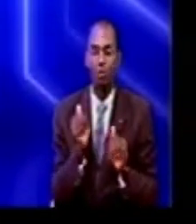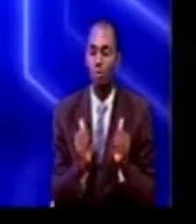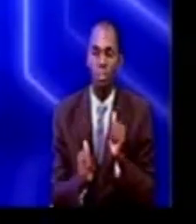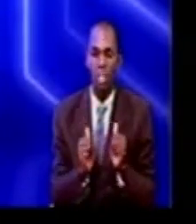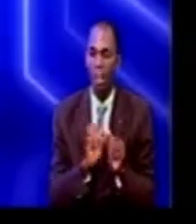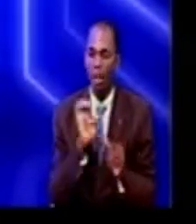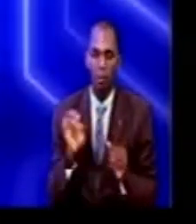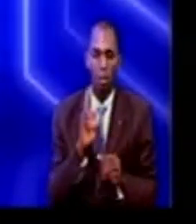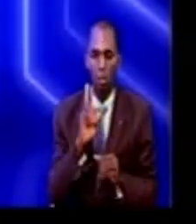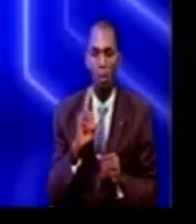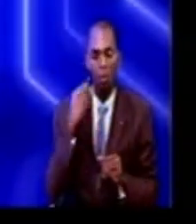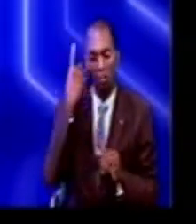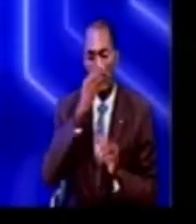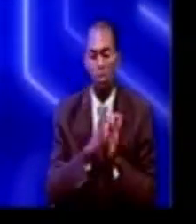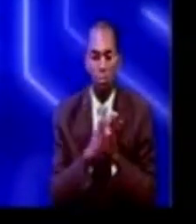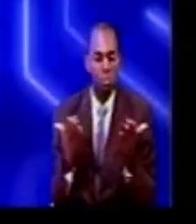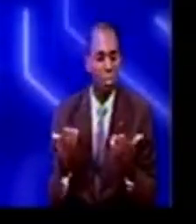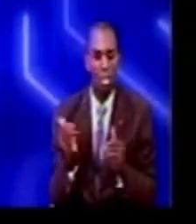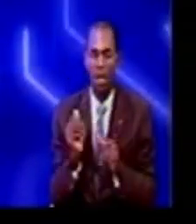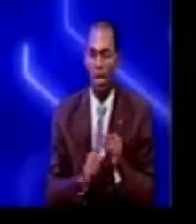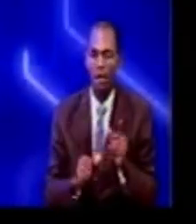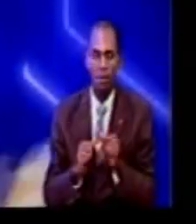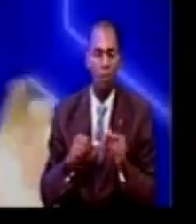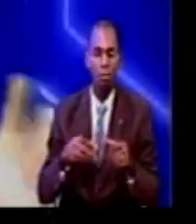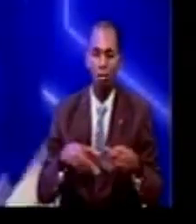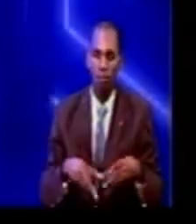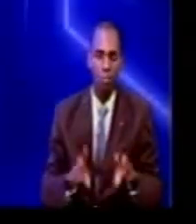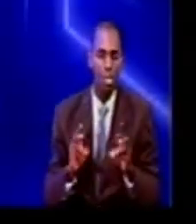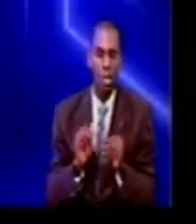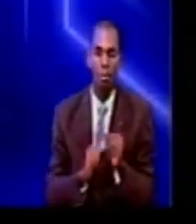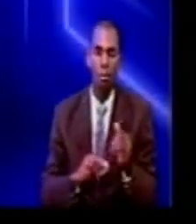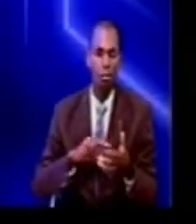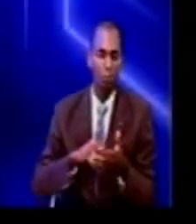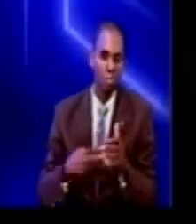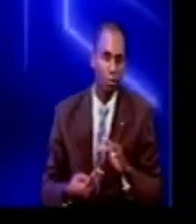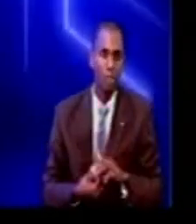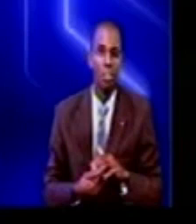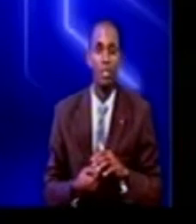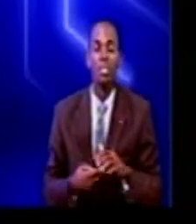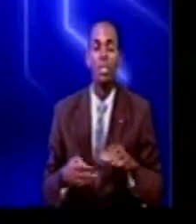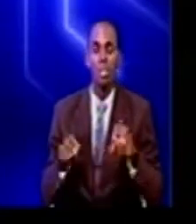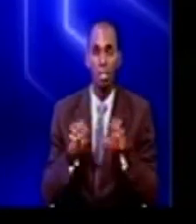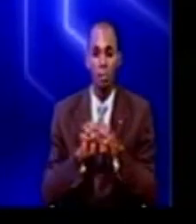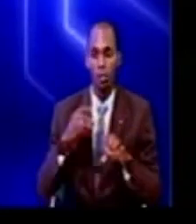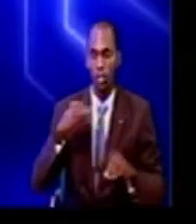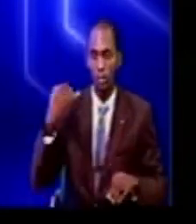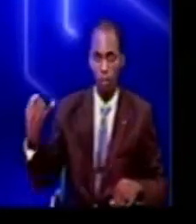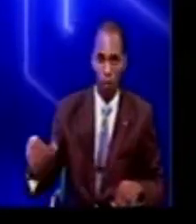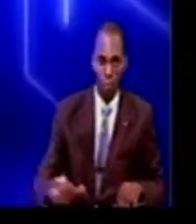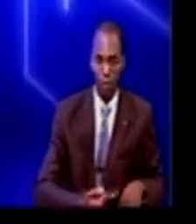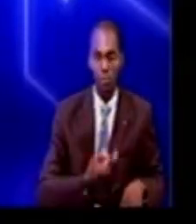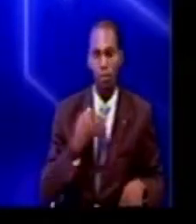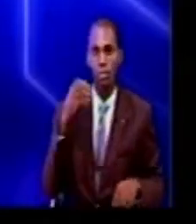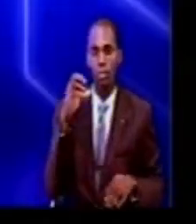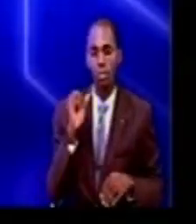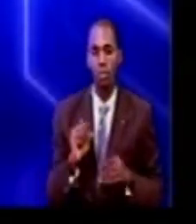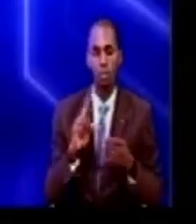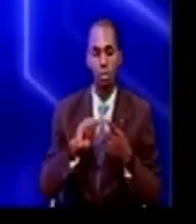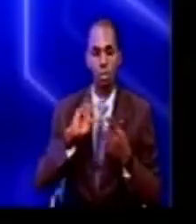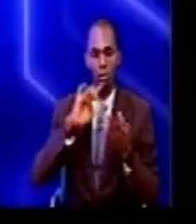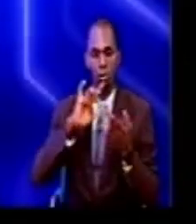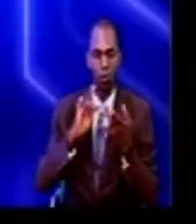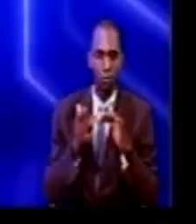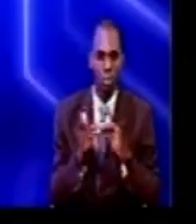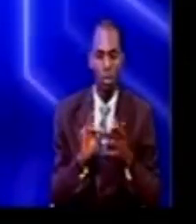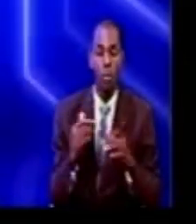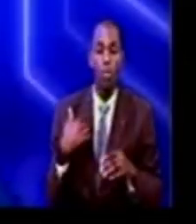the citizens of social media, whichever handle, and all the indigenes of social media,